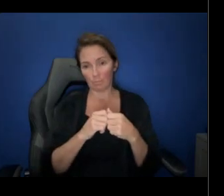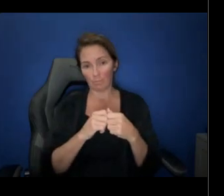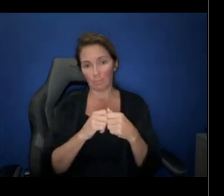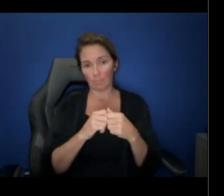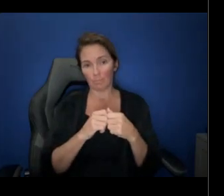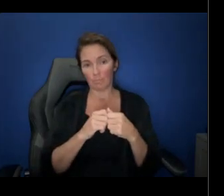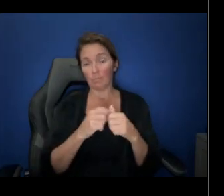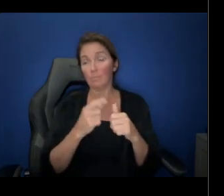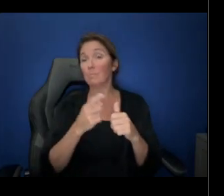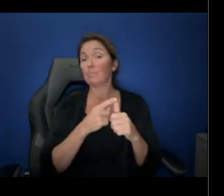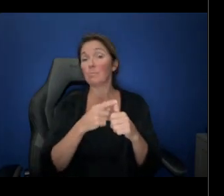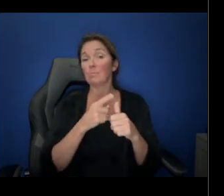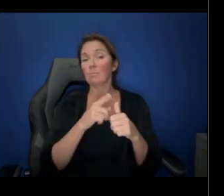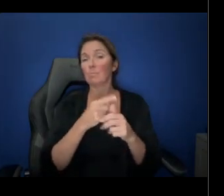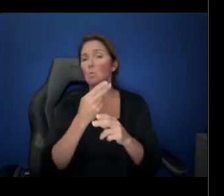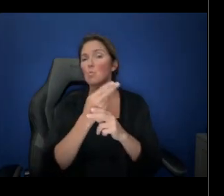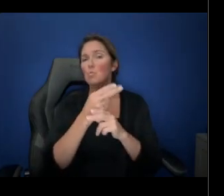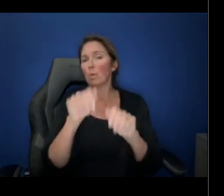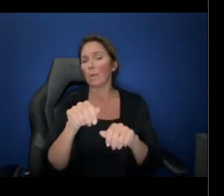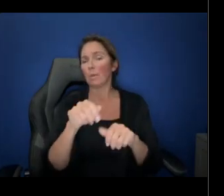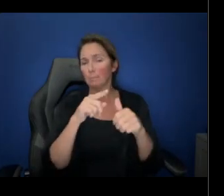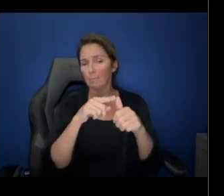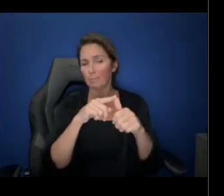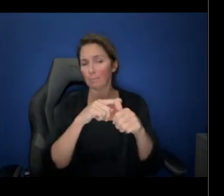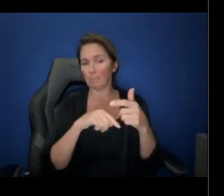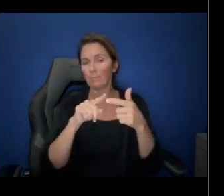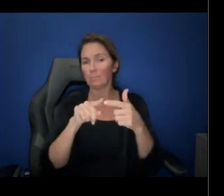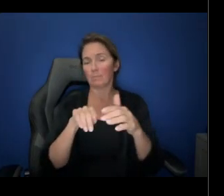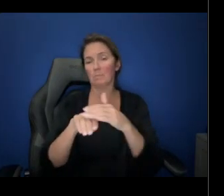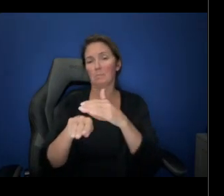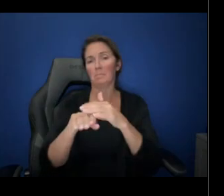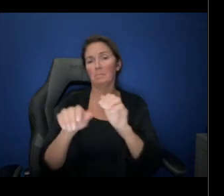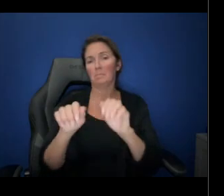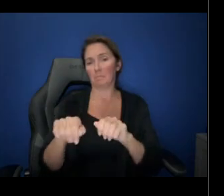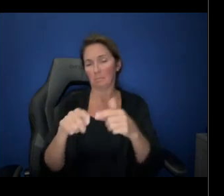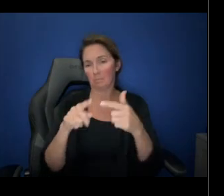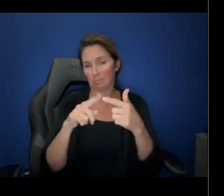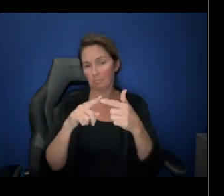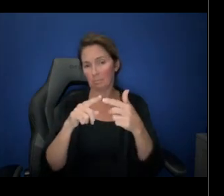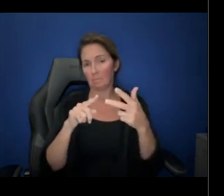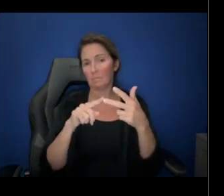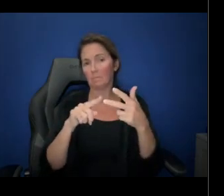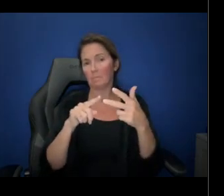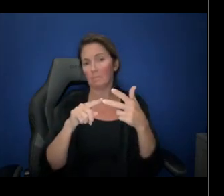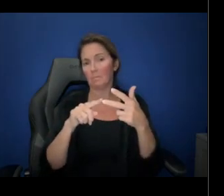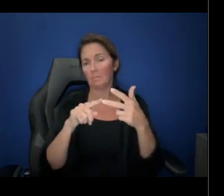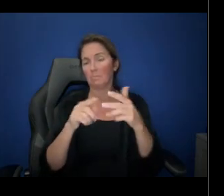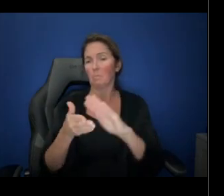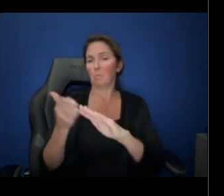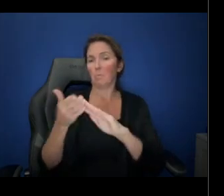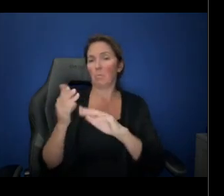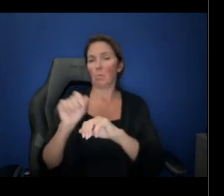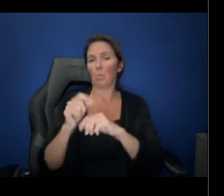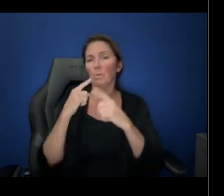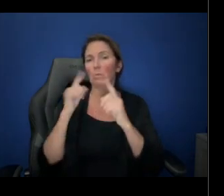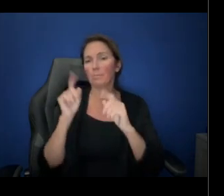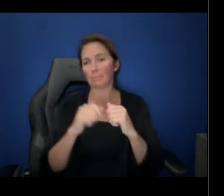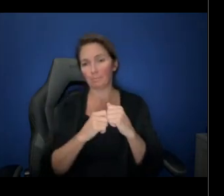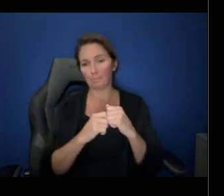The first option, usable. The second option, accessible. The third option,